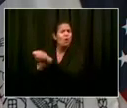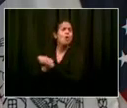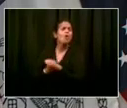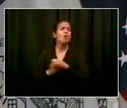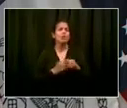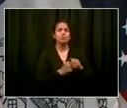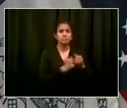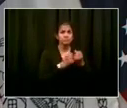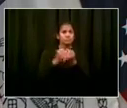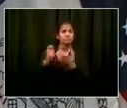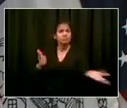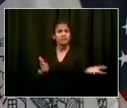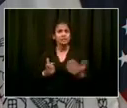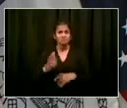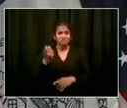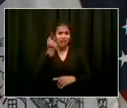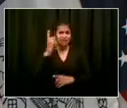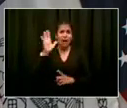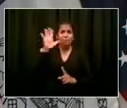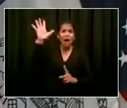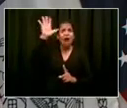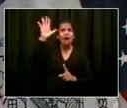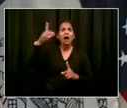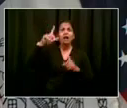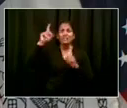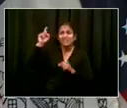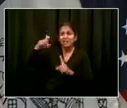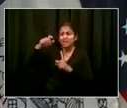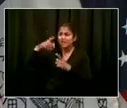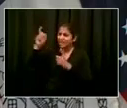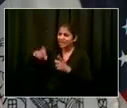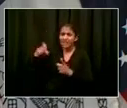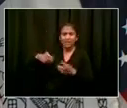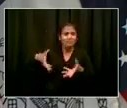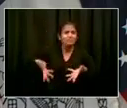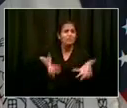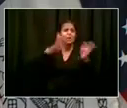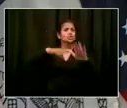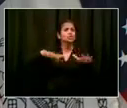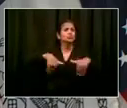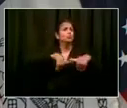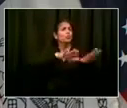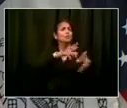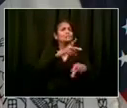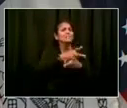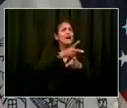get both a good education and have a safe place to be. That's the mission. And I'm